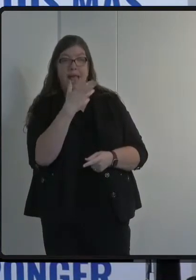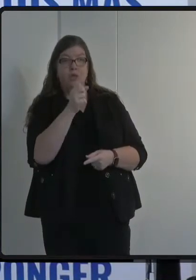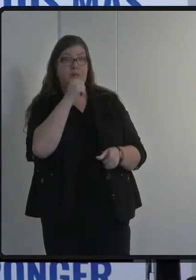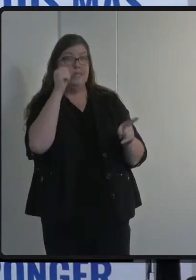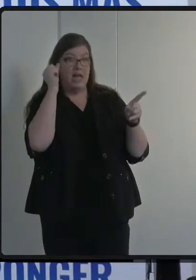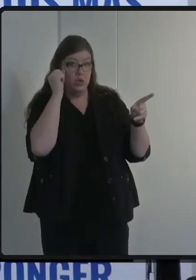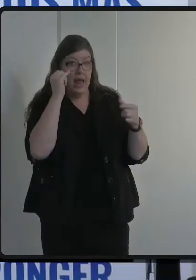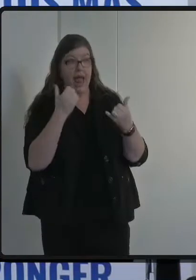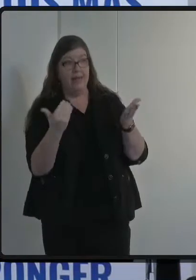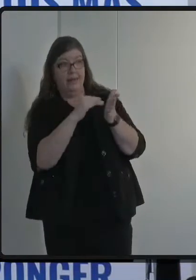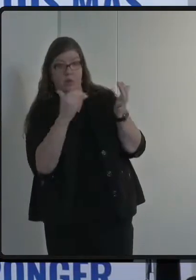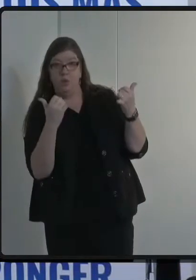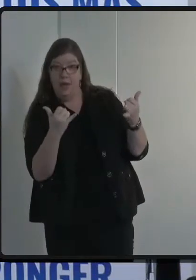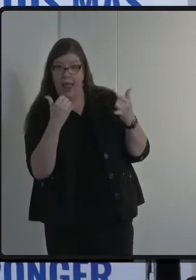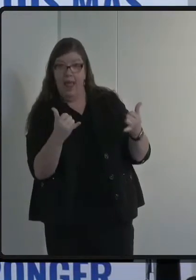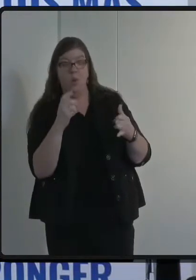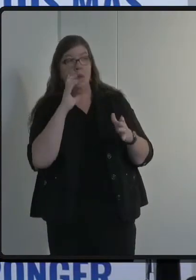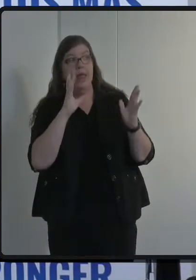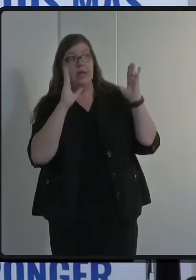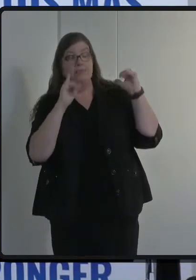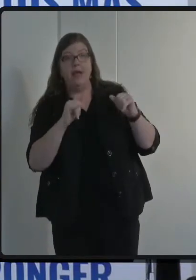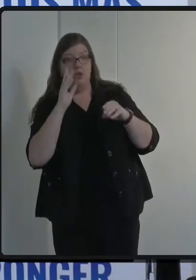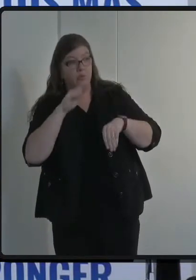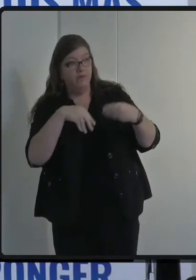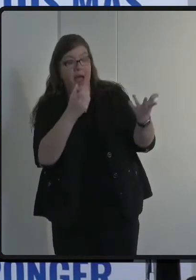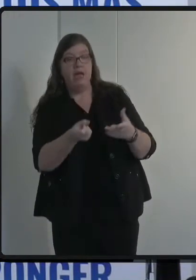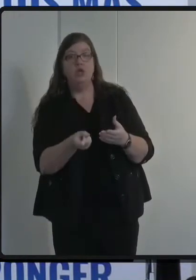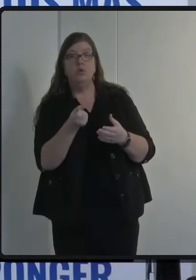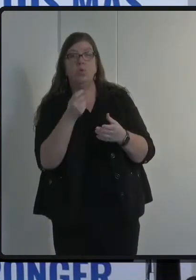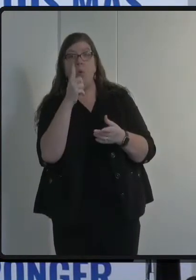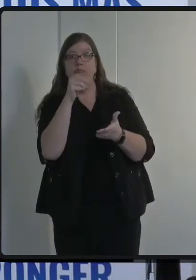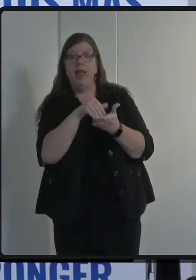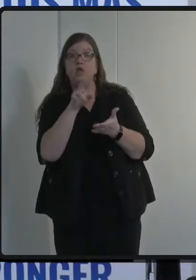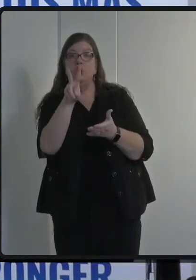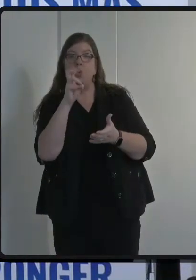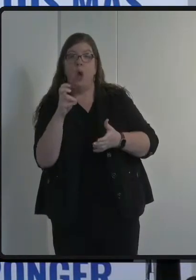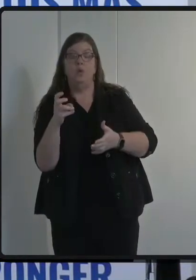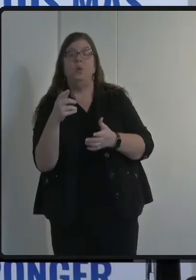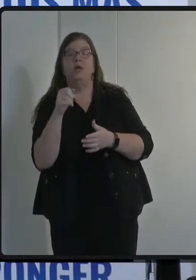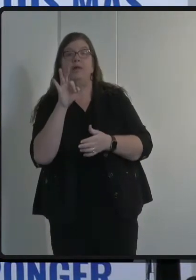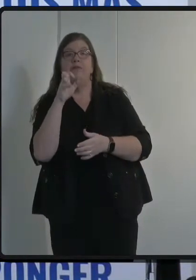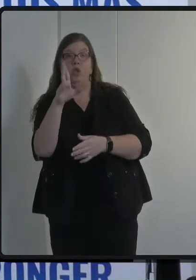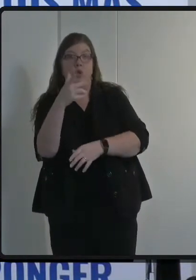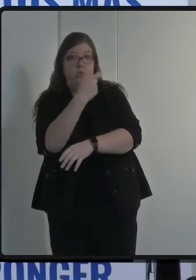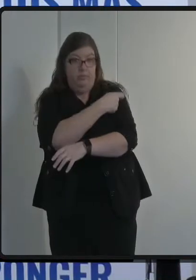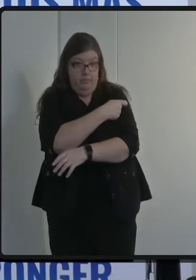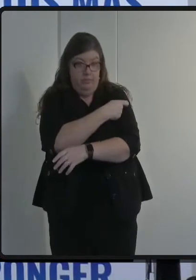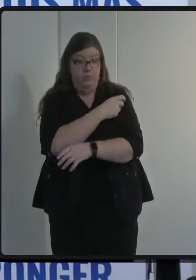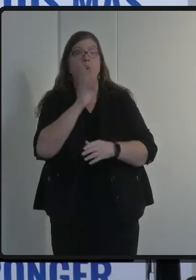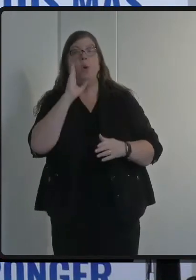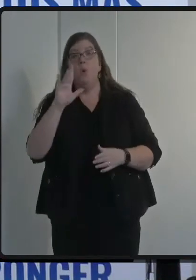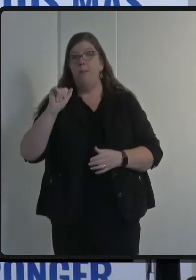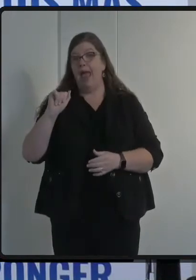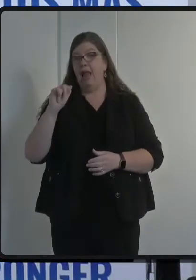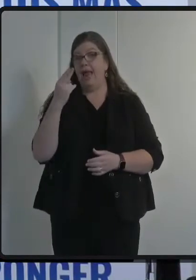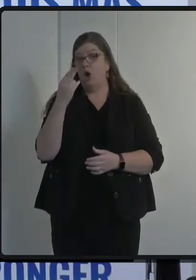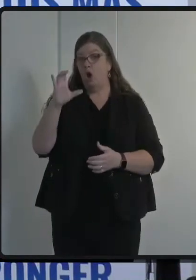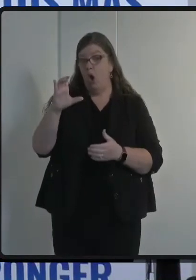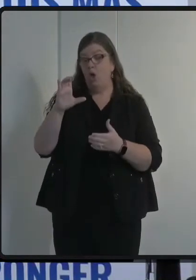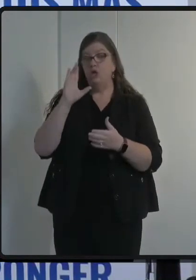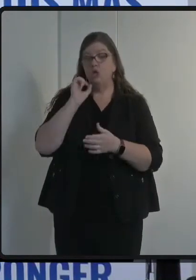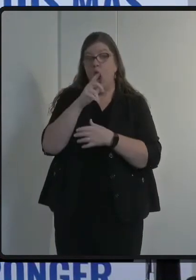we anticipate providing 1,200 flu shots. We will be at the Allen Hancock College on October